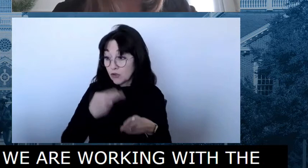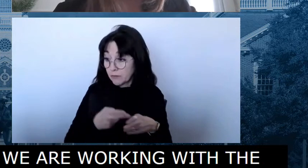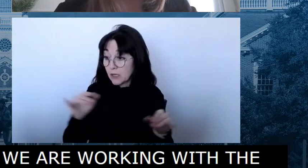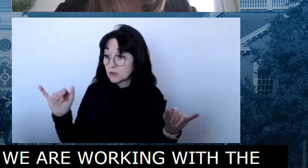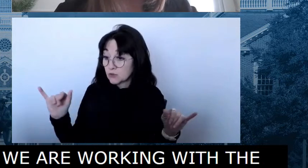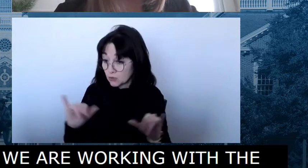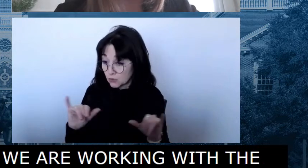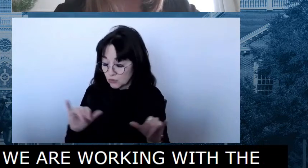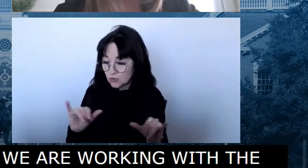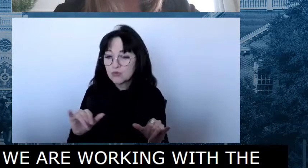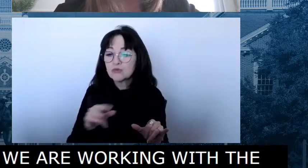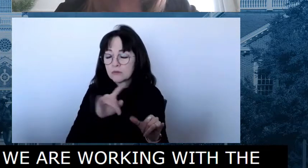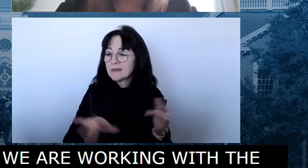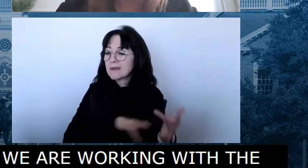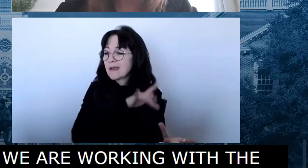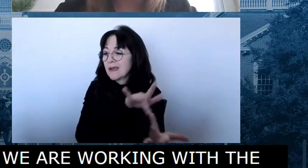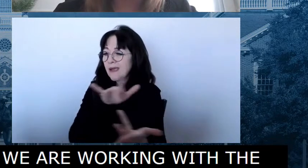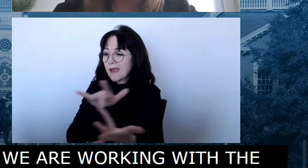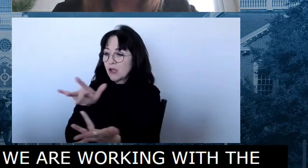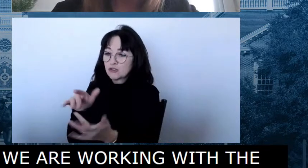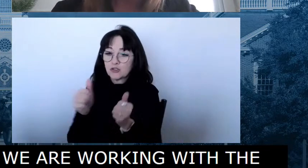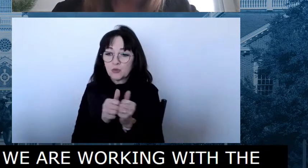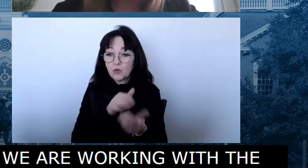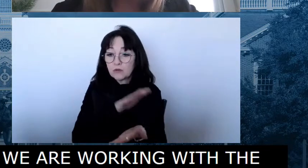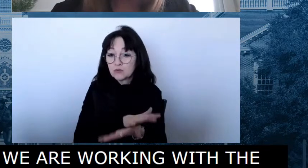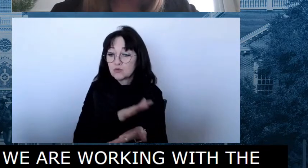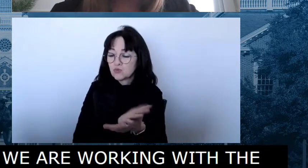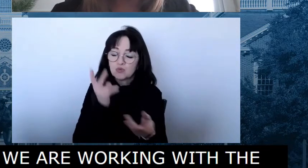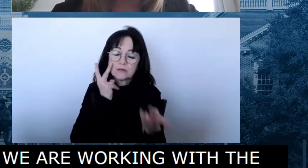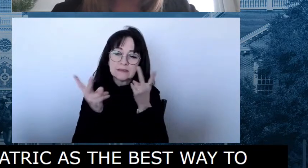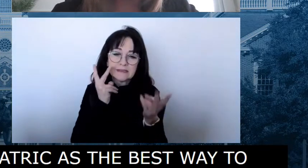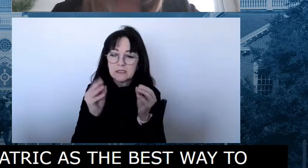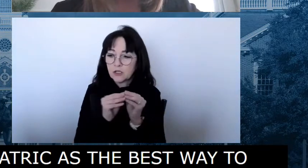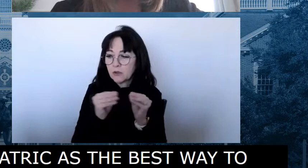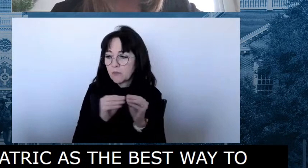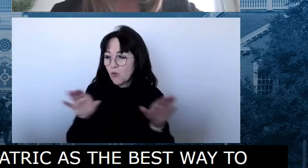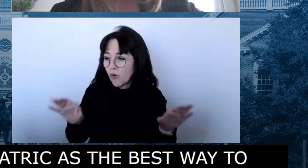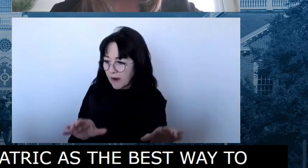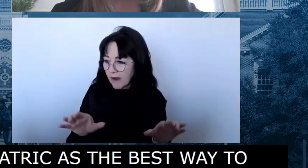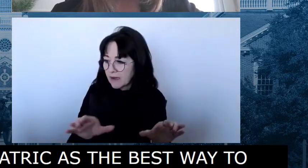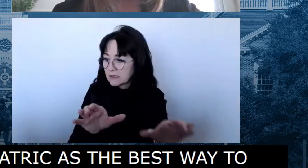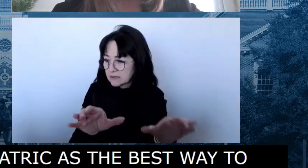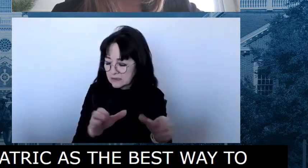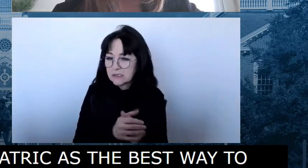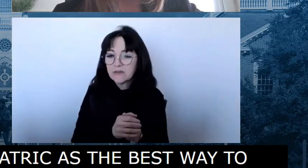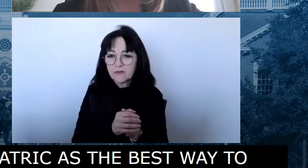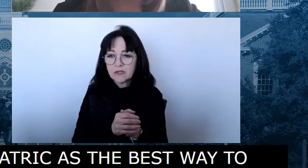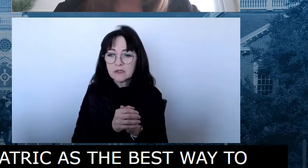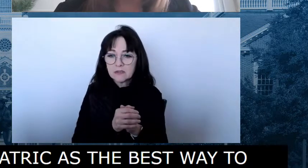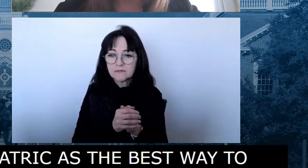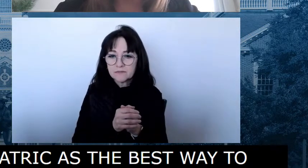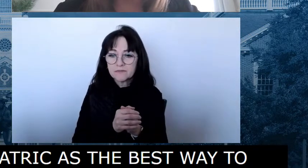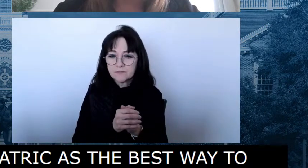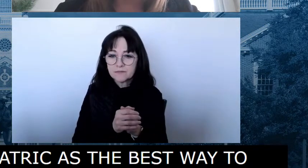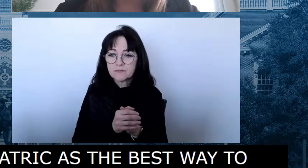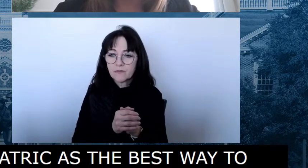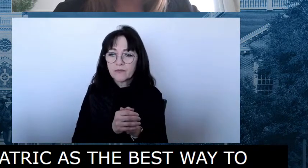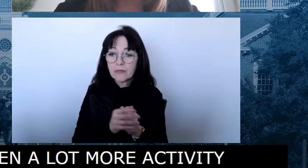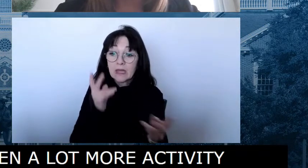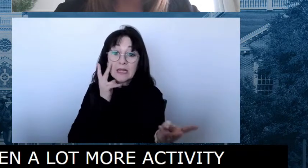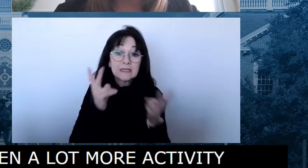schools, and we've seen a lot more activity lately with vaccination events at our schools,